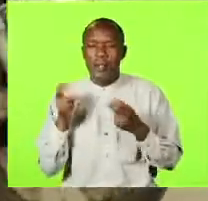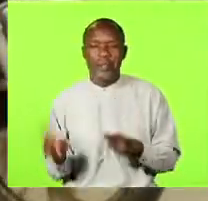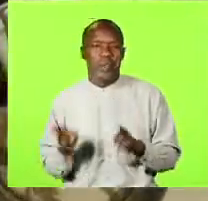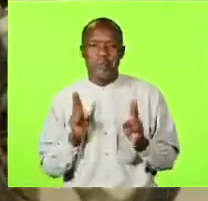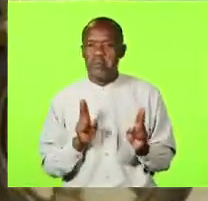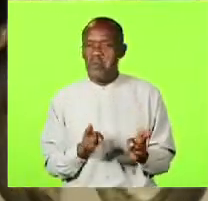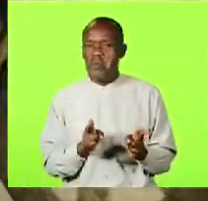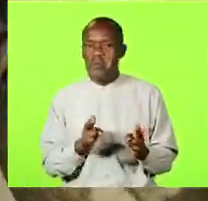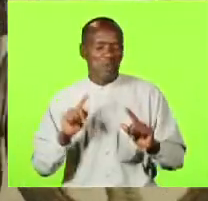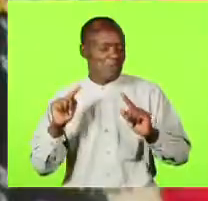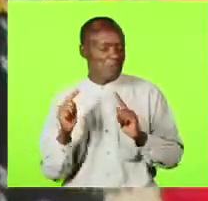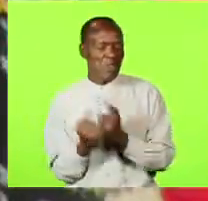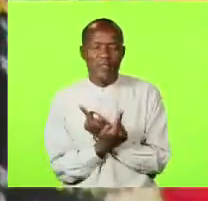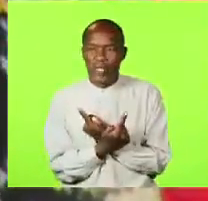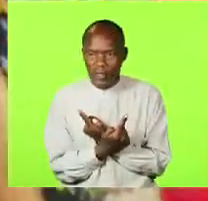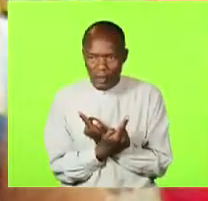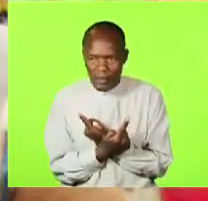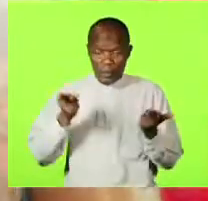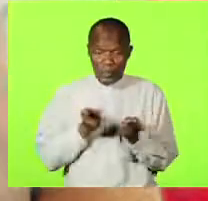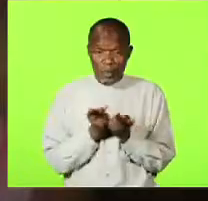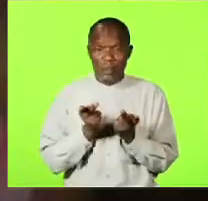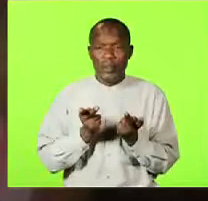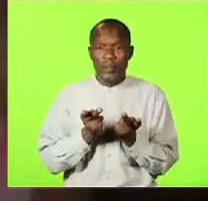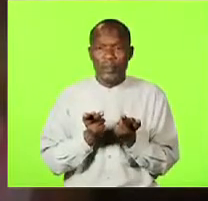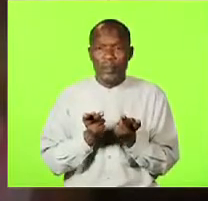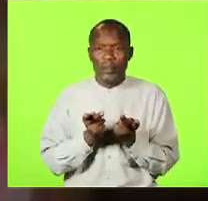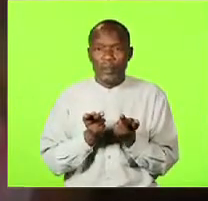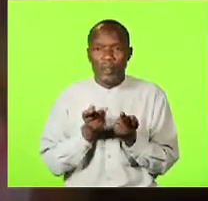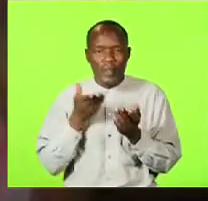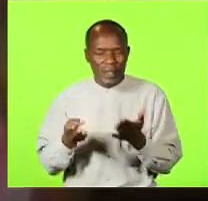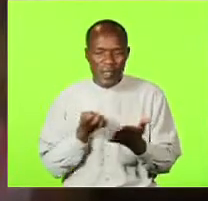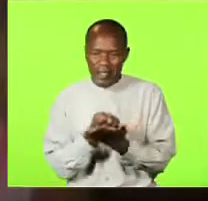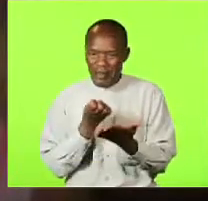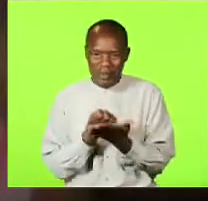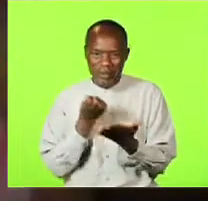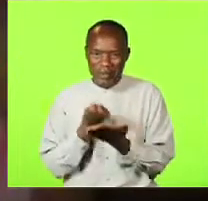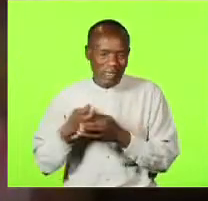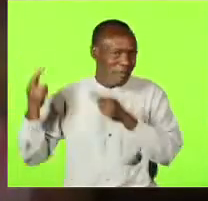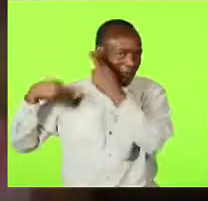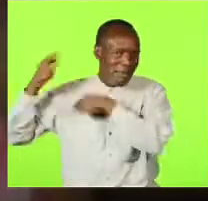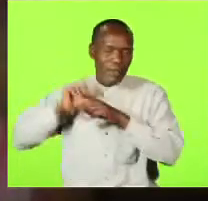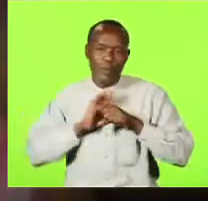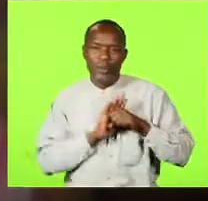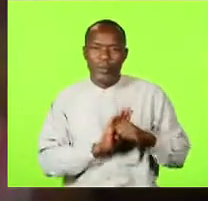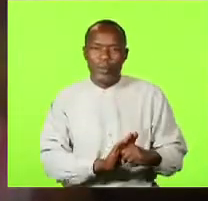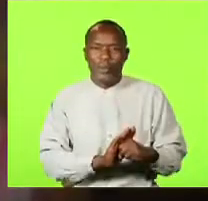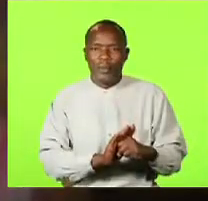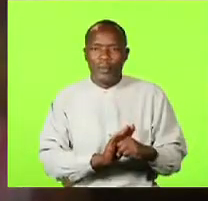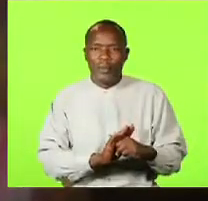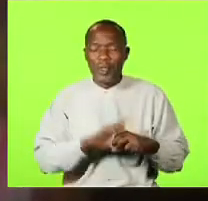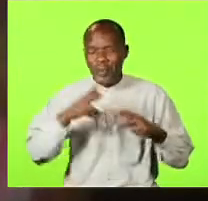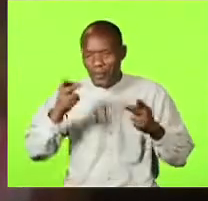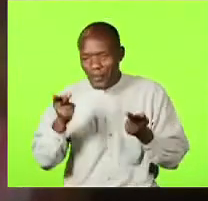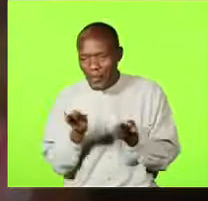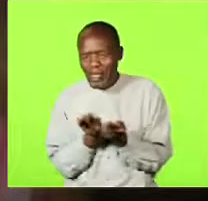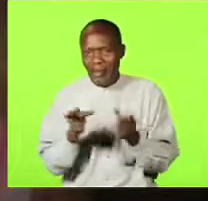It's an area that is affected by historical injustices. It's an area that